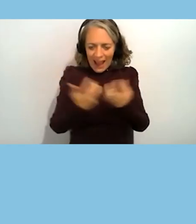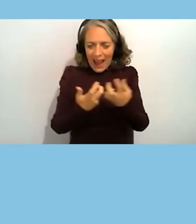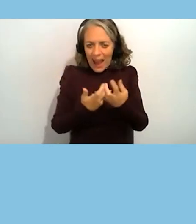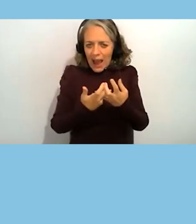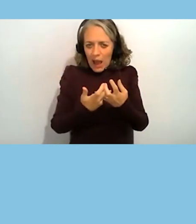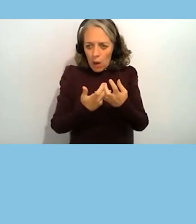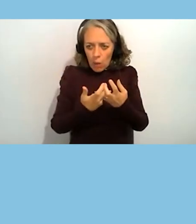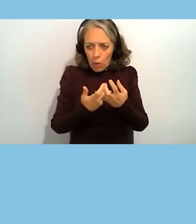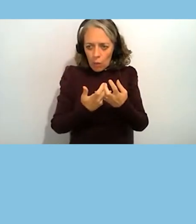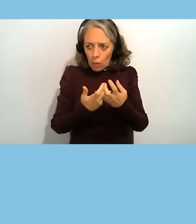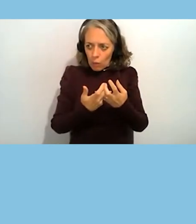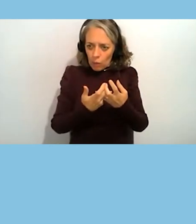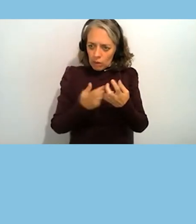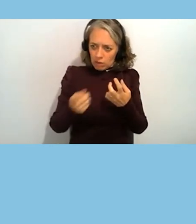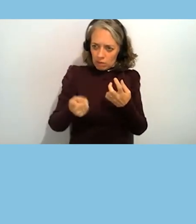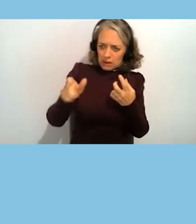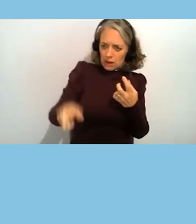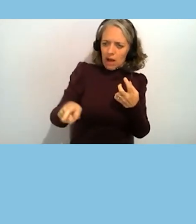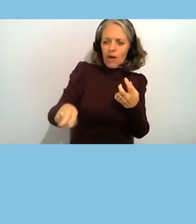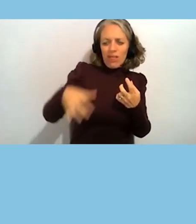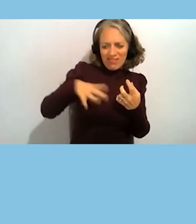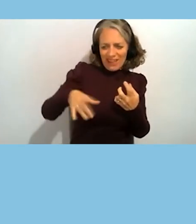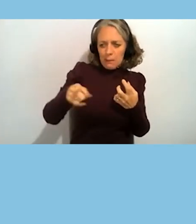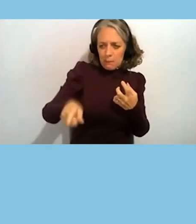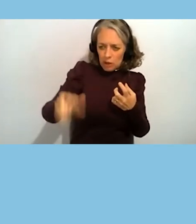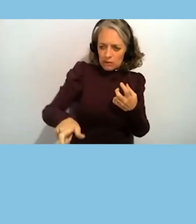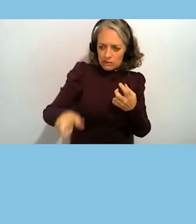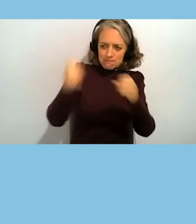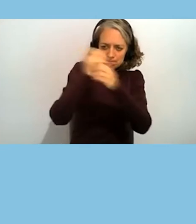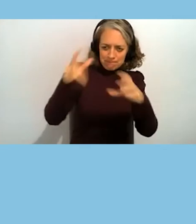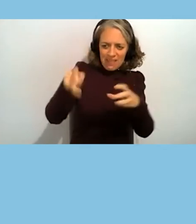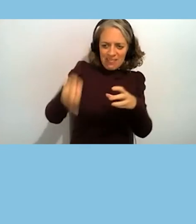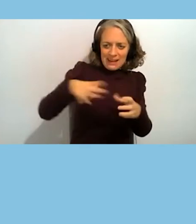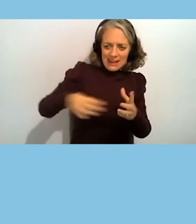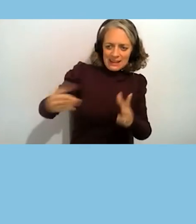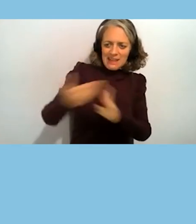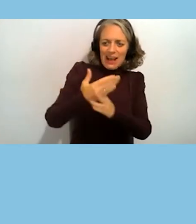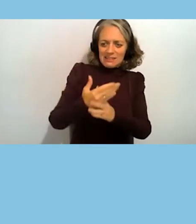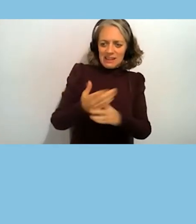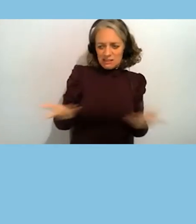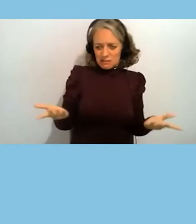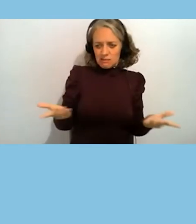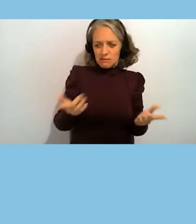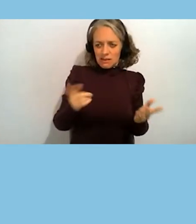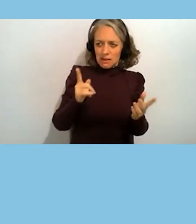imagined who or what is in need of access. And I think here's the cool thing.